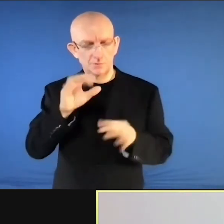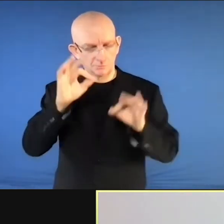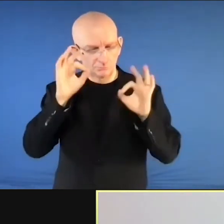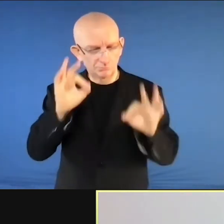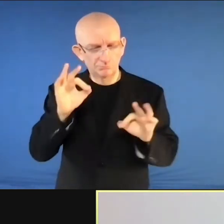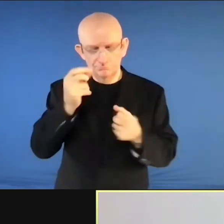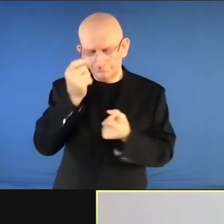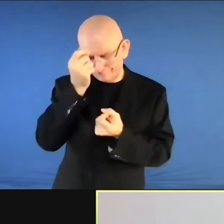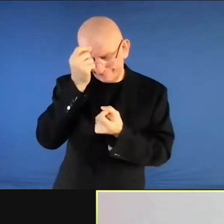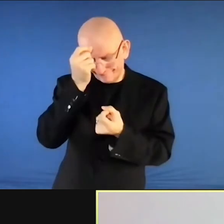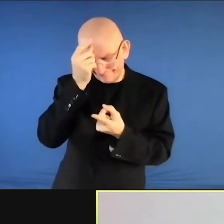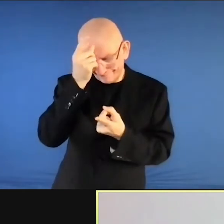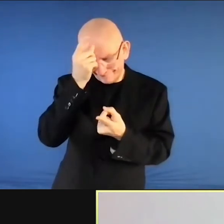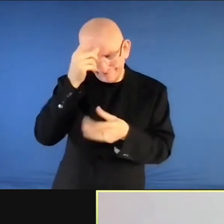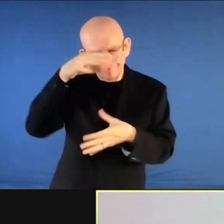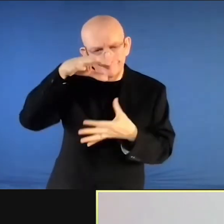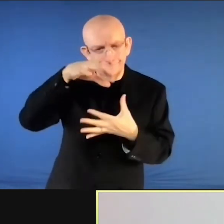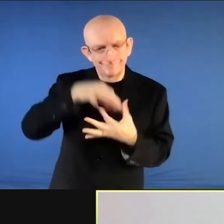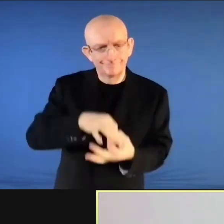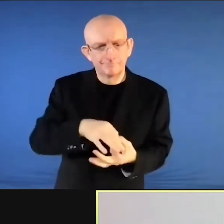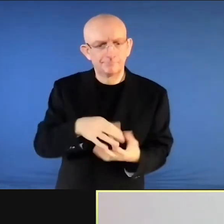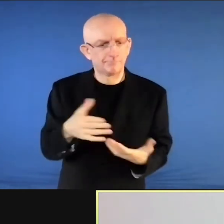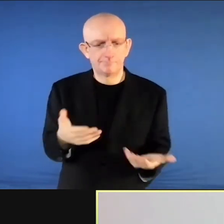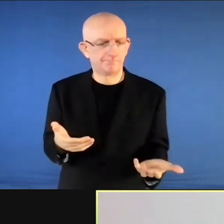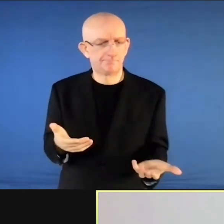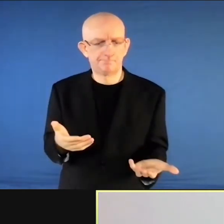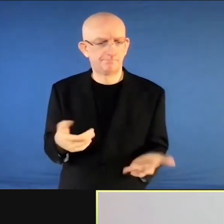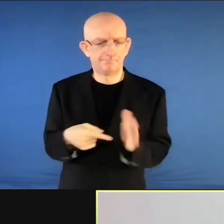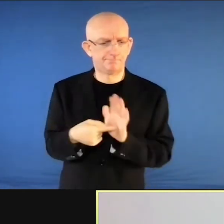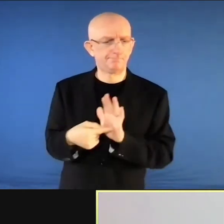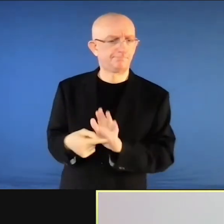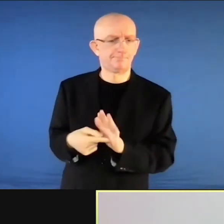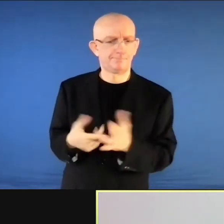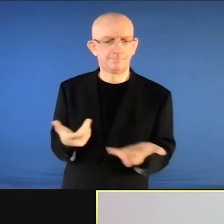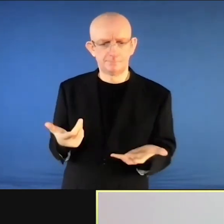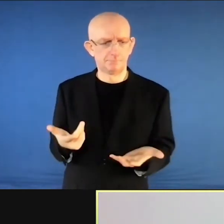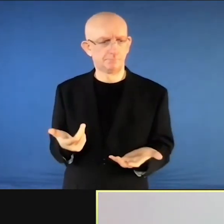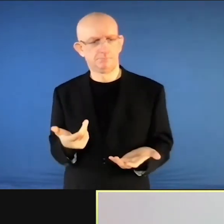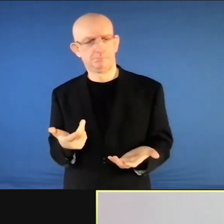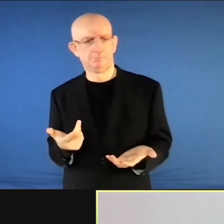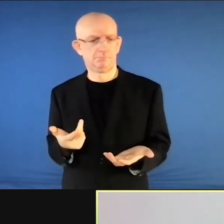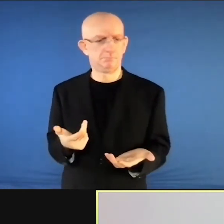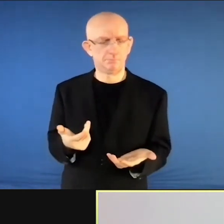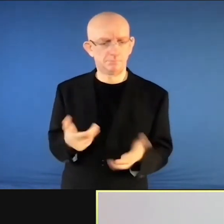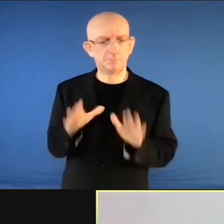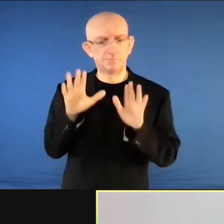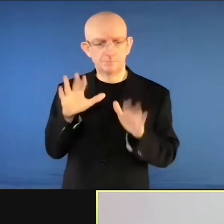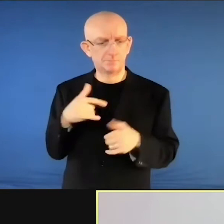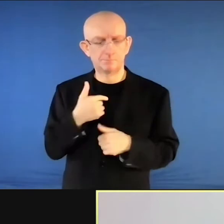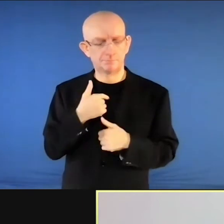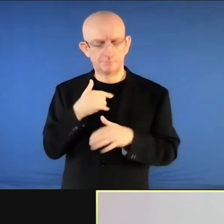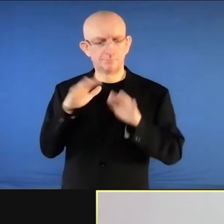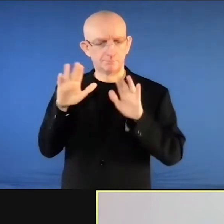So what I did, I translate my consent form into two major languages, that